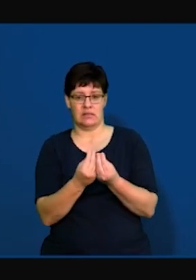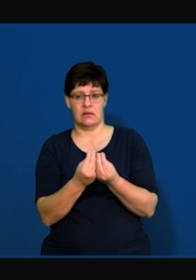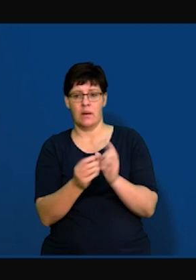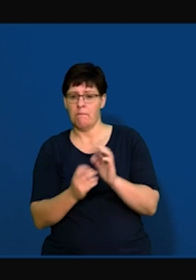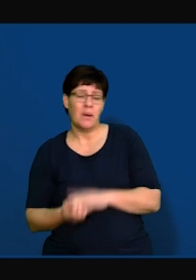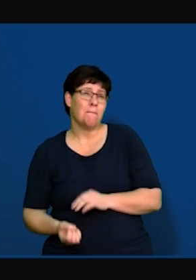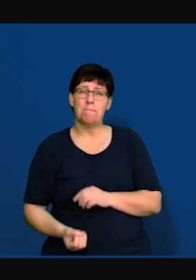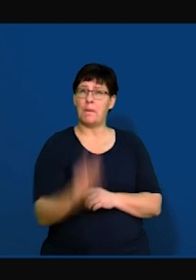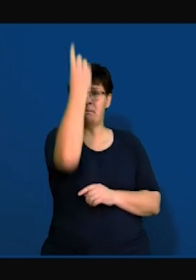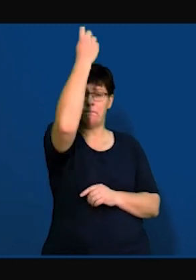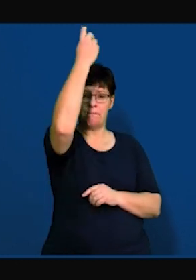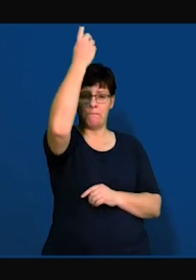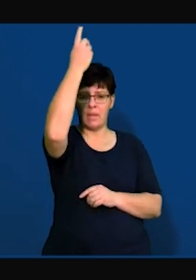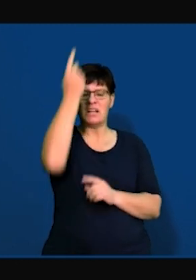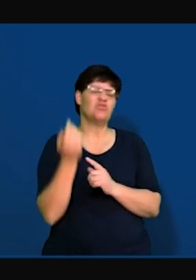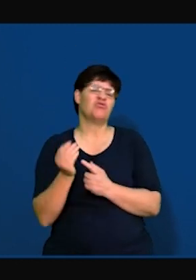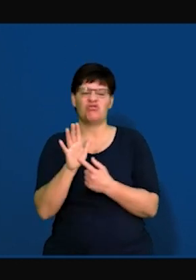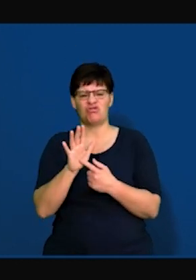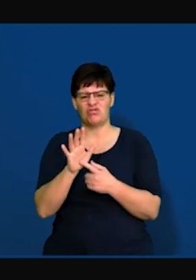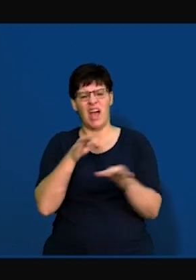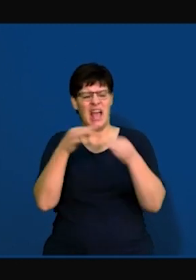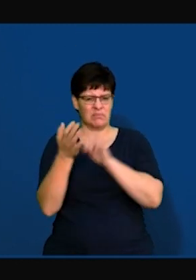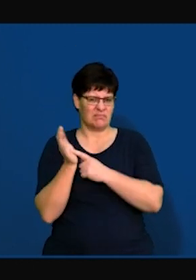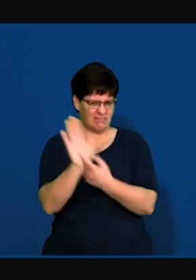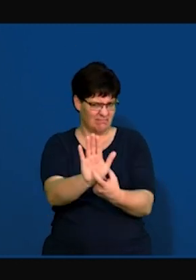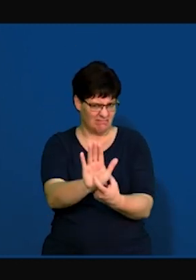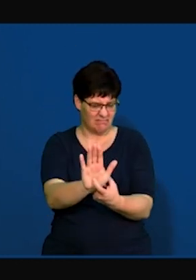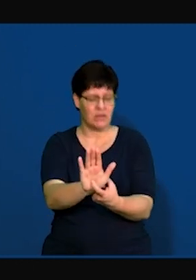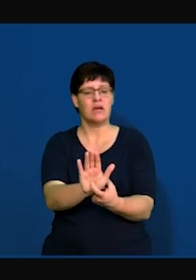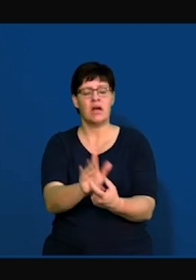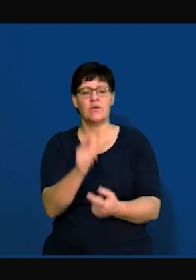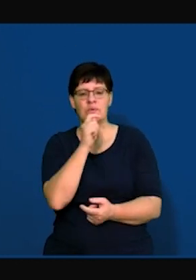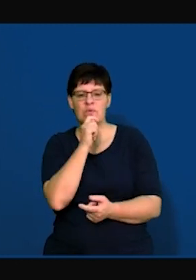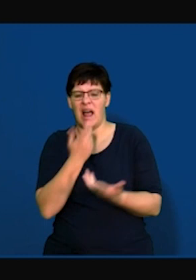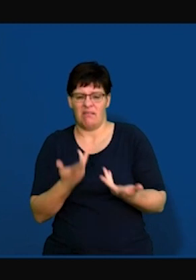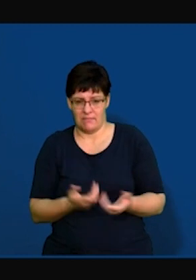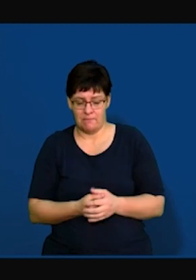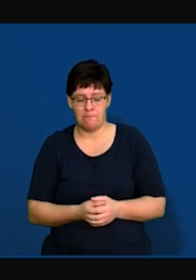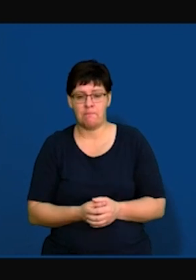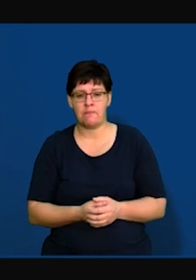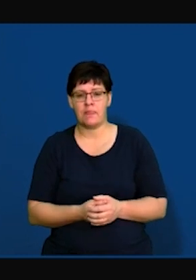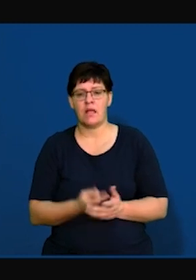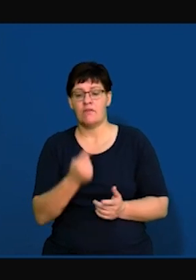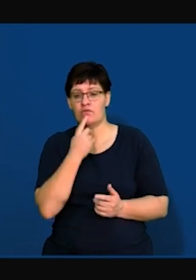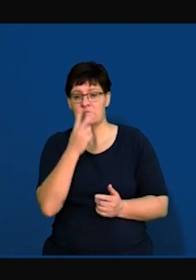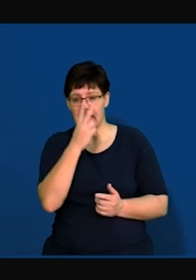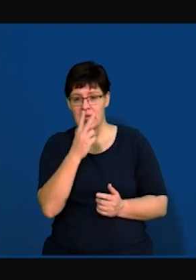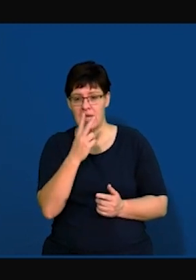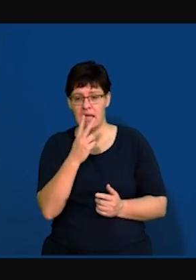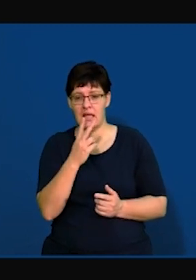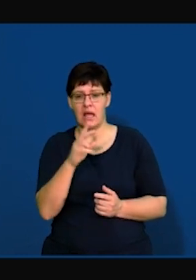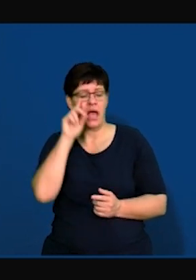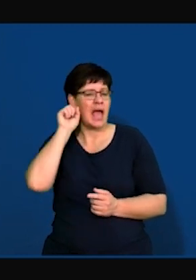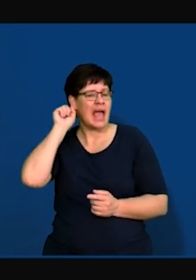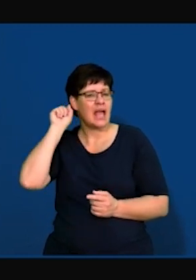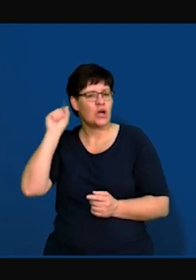highest position. This is just a scenario that we would want to use as an example. Okay, the moment you say the term ignore